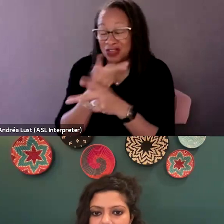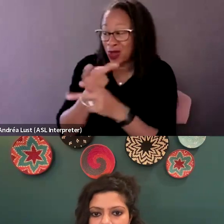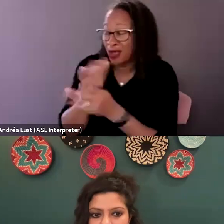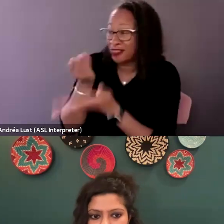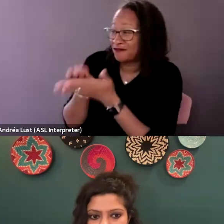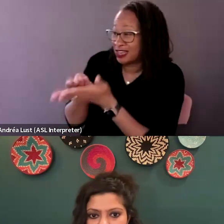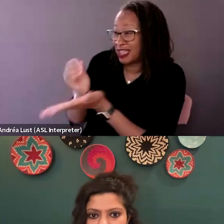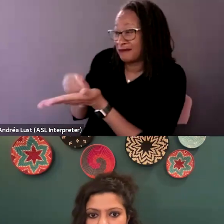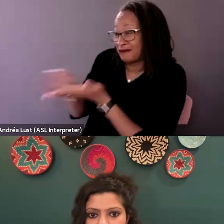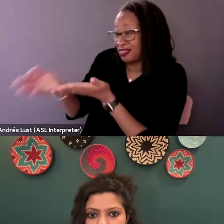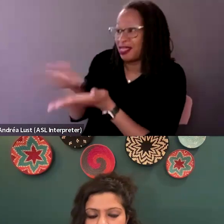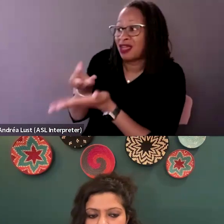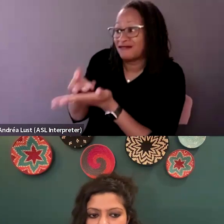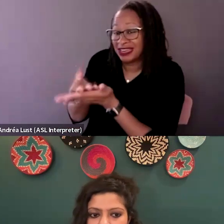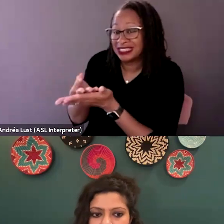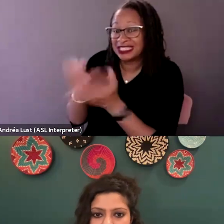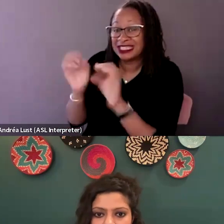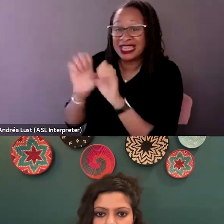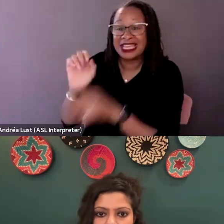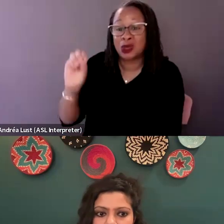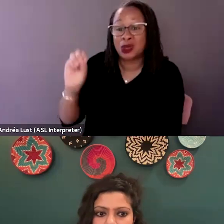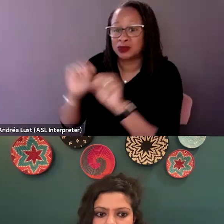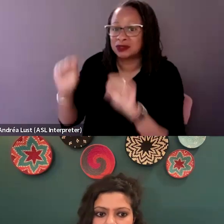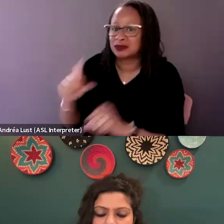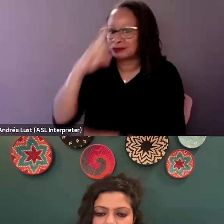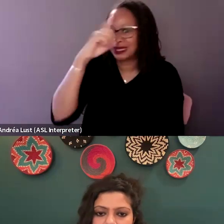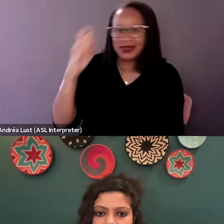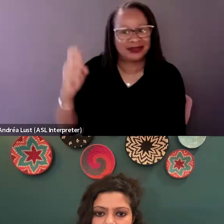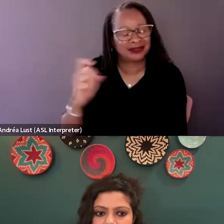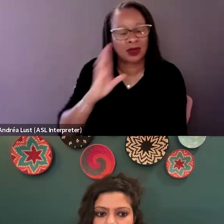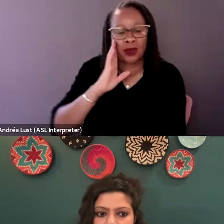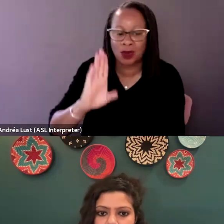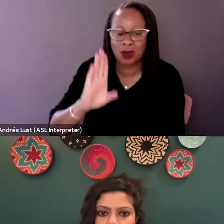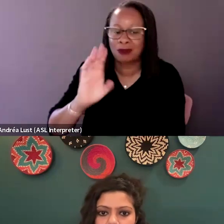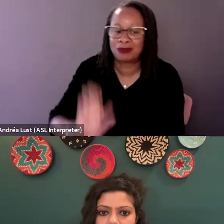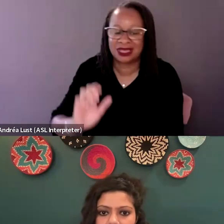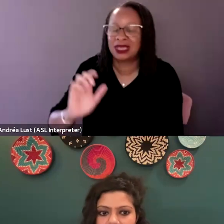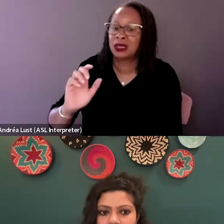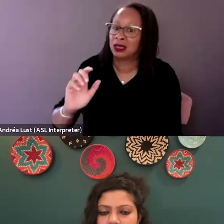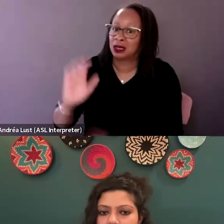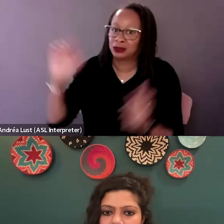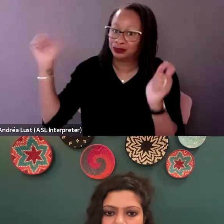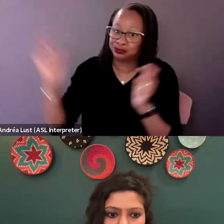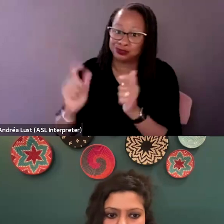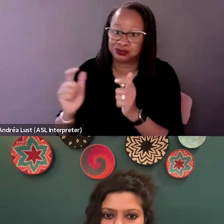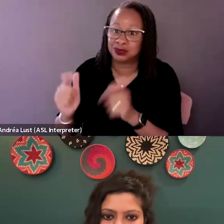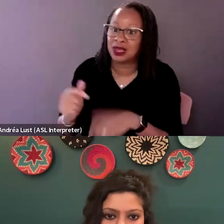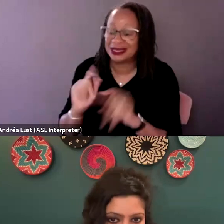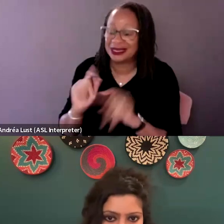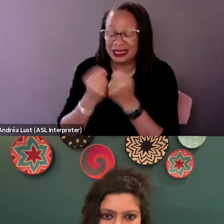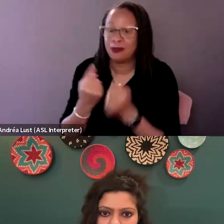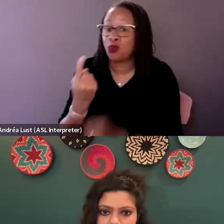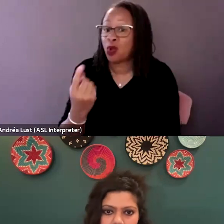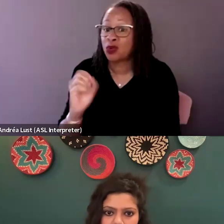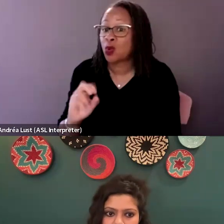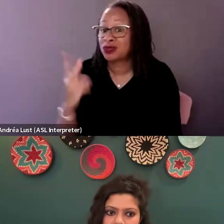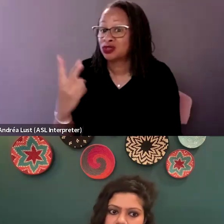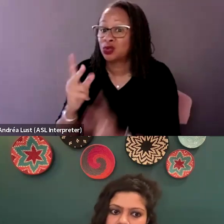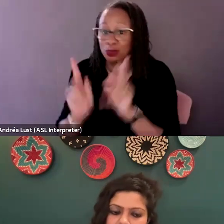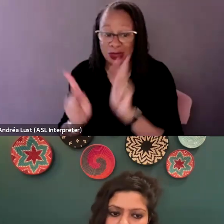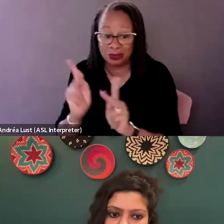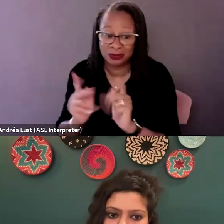of form and so on, is, you rightly said, it could be, say, in India, for instance, 60s, the filmmakers that we just mentioned, or some films in the